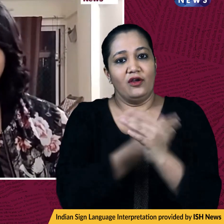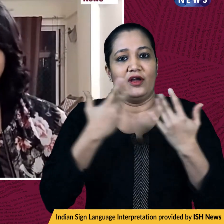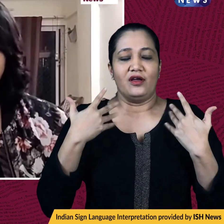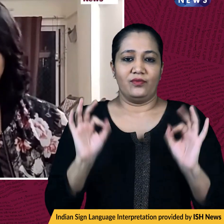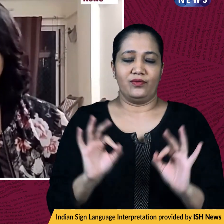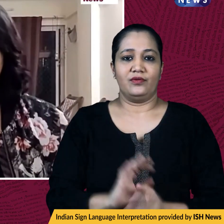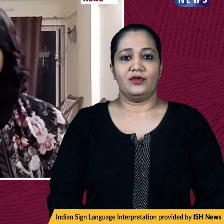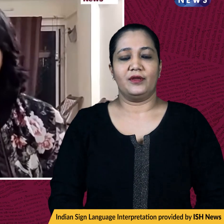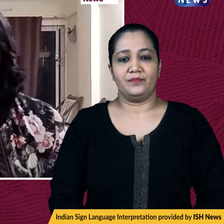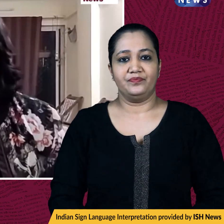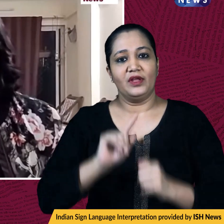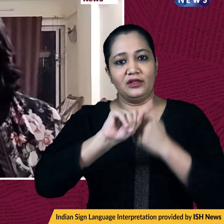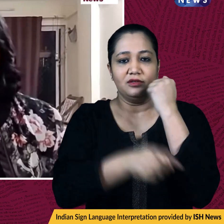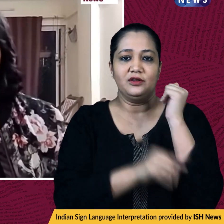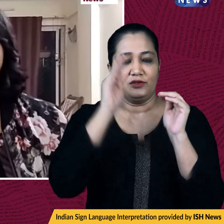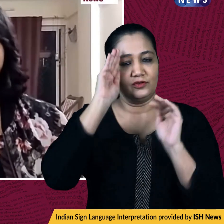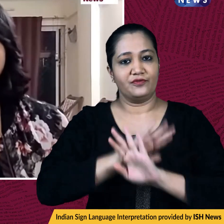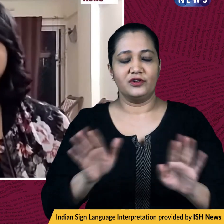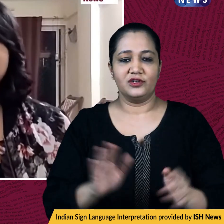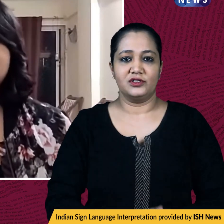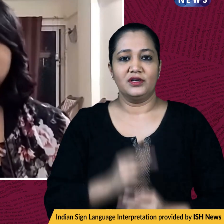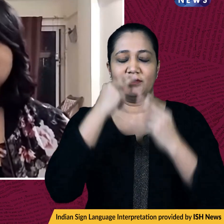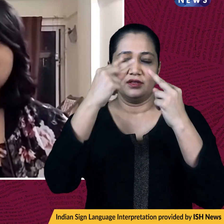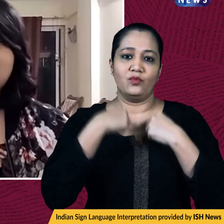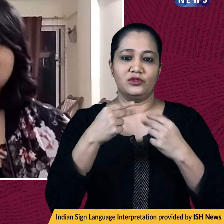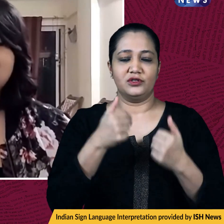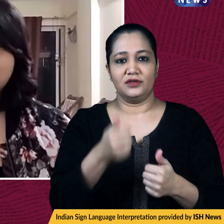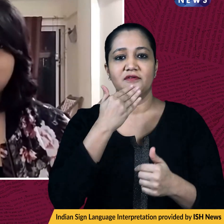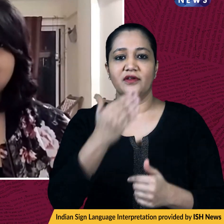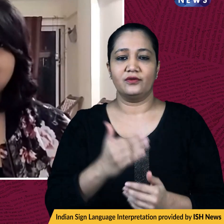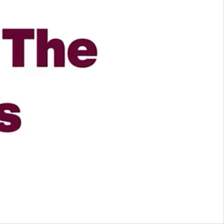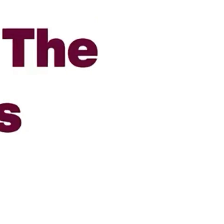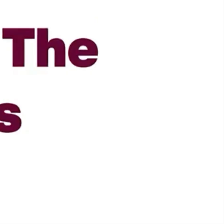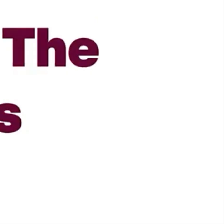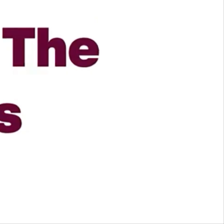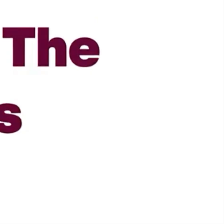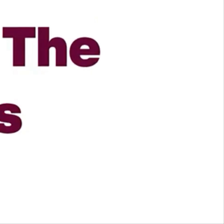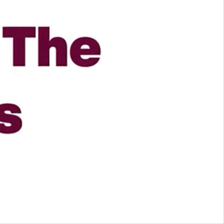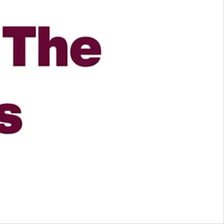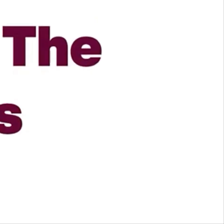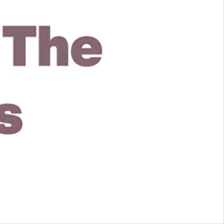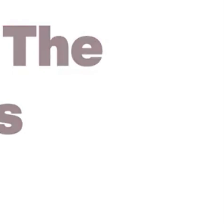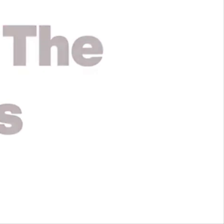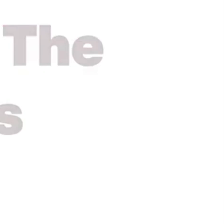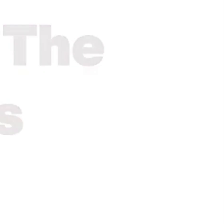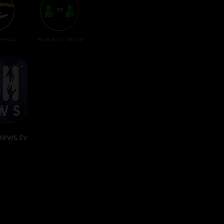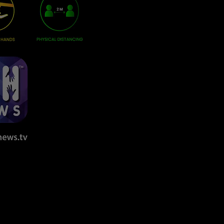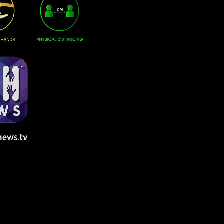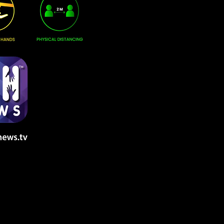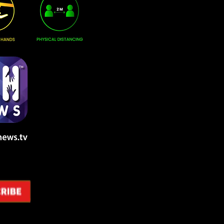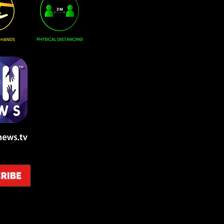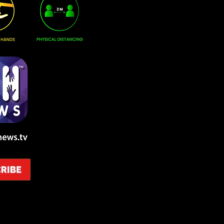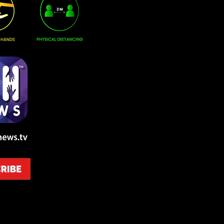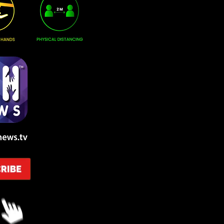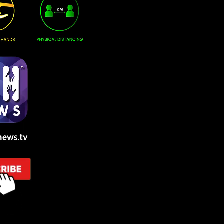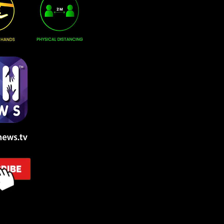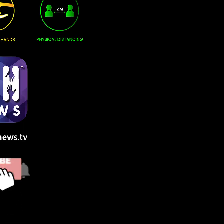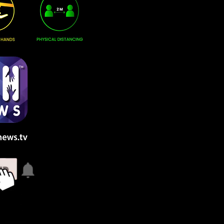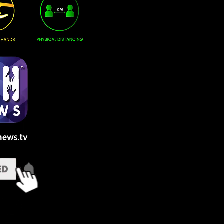in the 24-hour period from Tuesday to Wednesday all involve people under some sort of quarantine. Now,